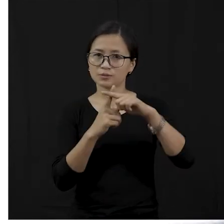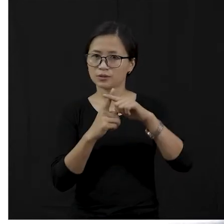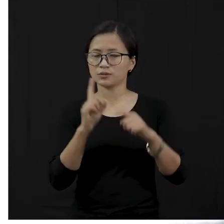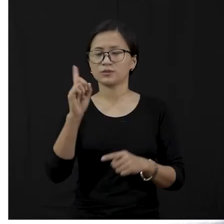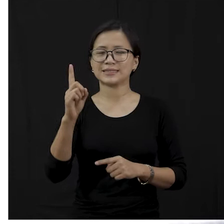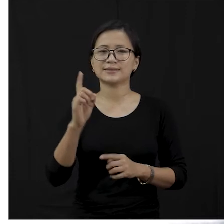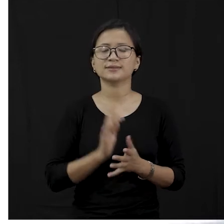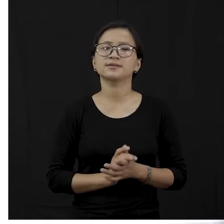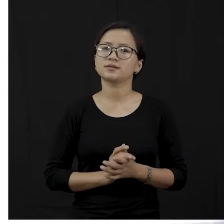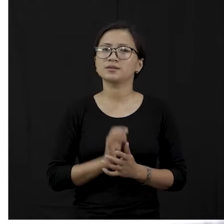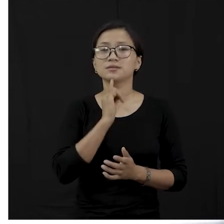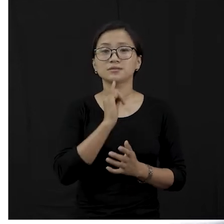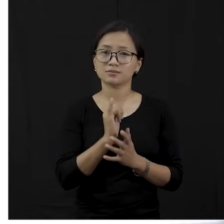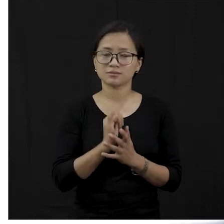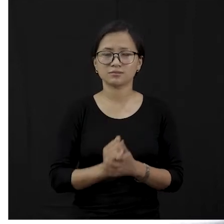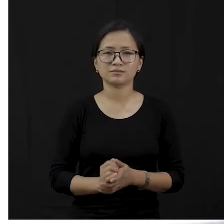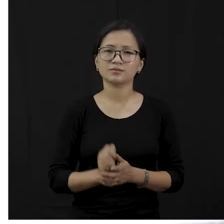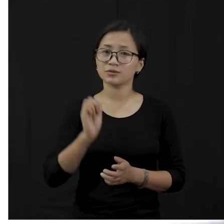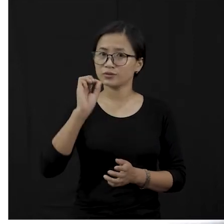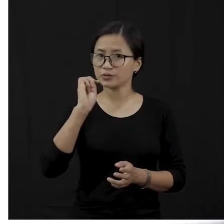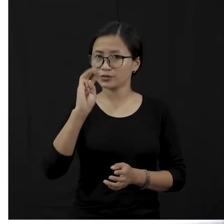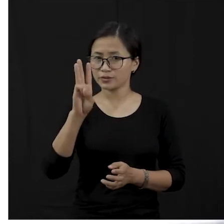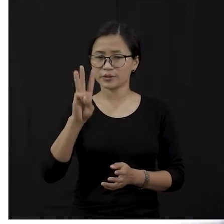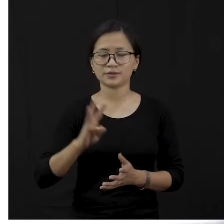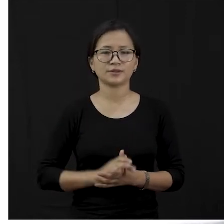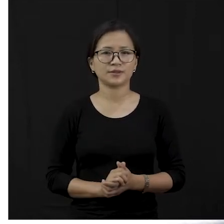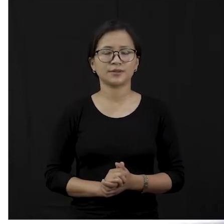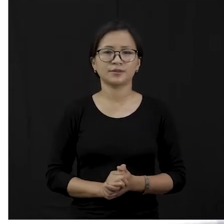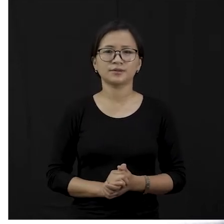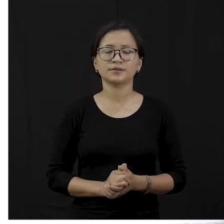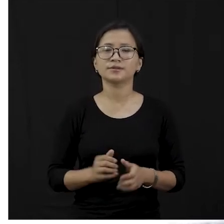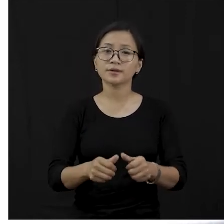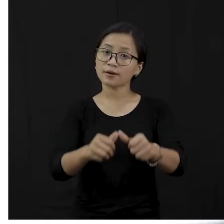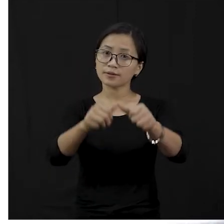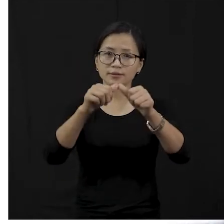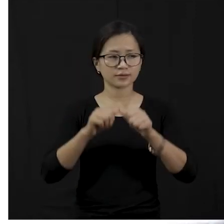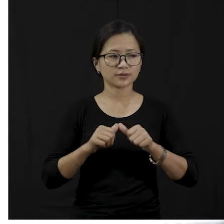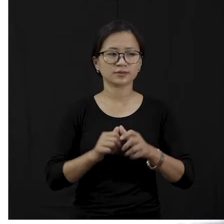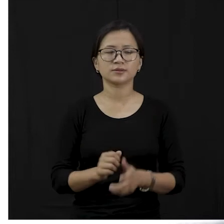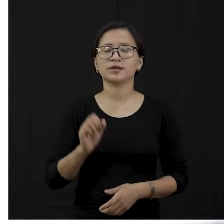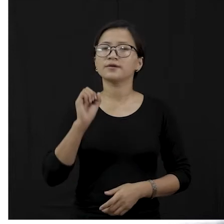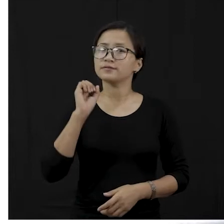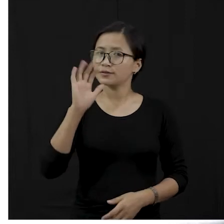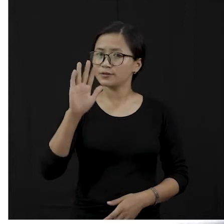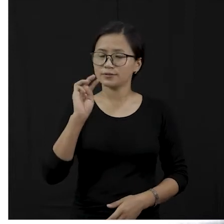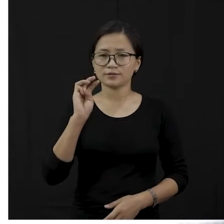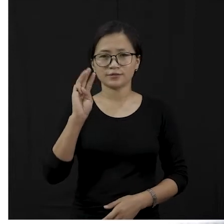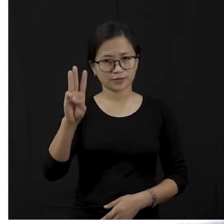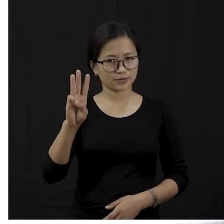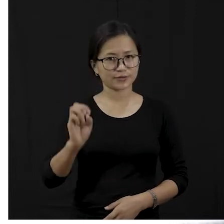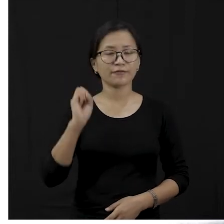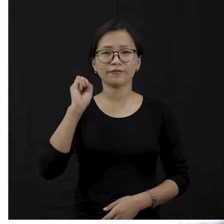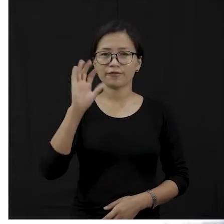as it is 3. 2 plus 1 is 3. Then our answer is 35. Answer